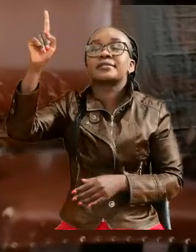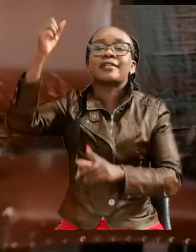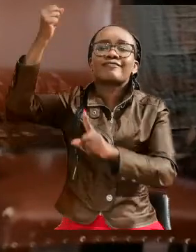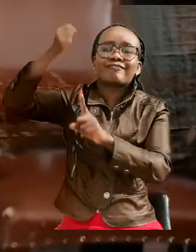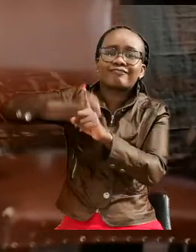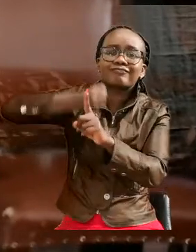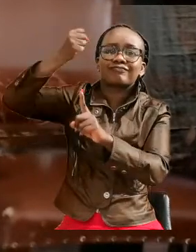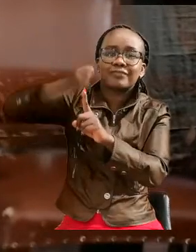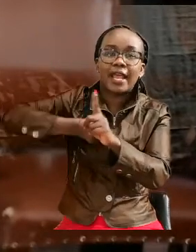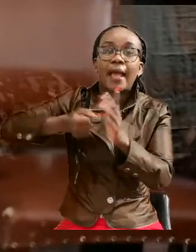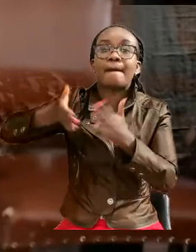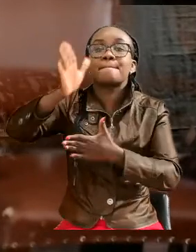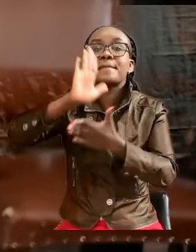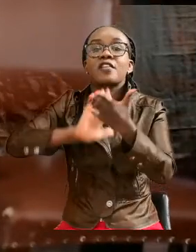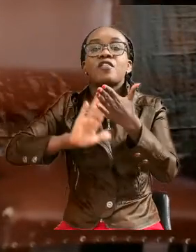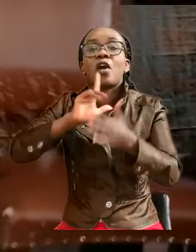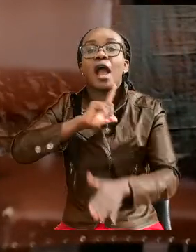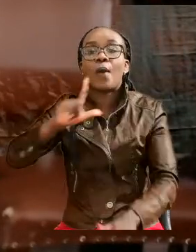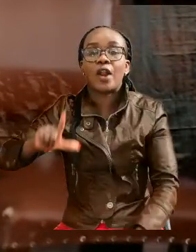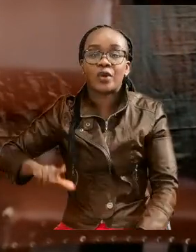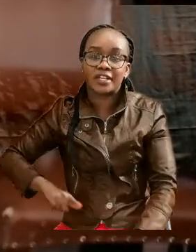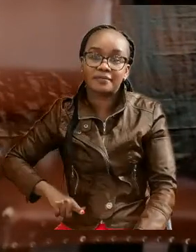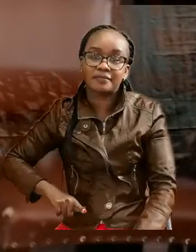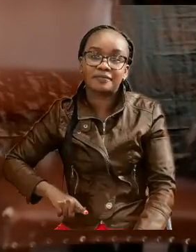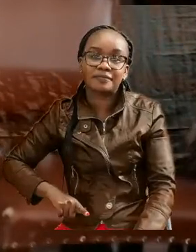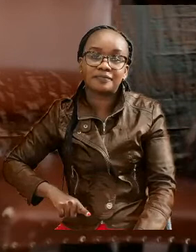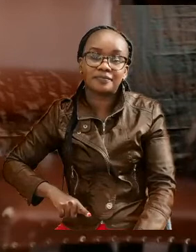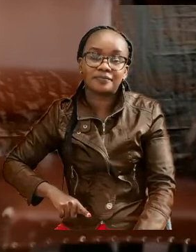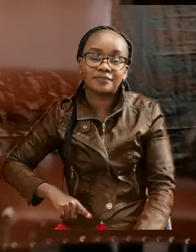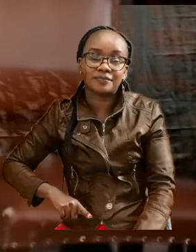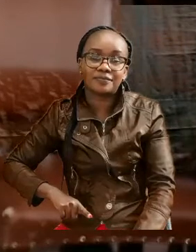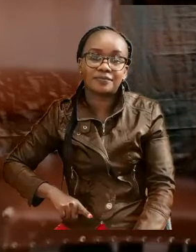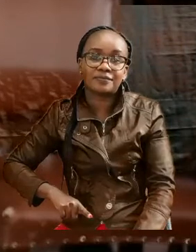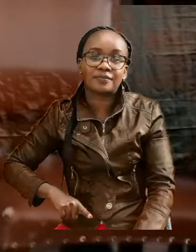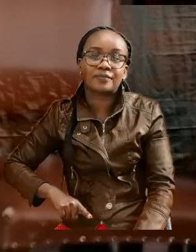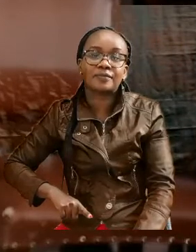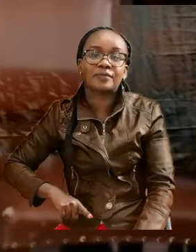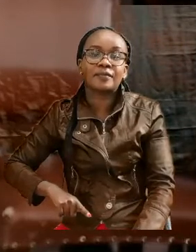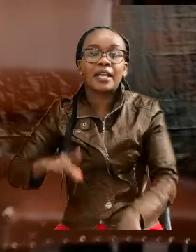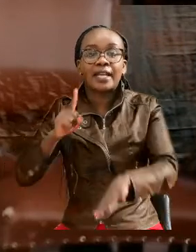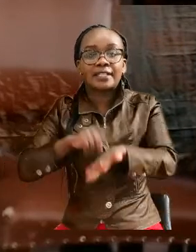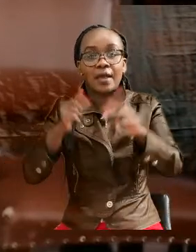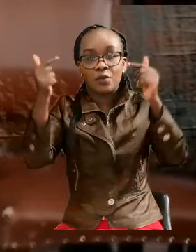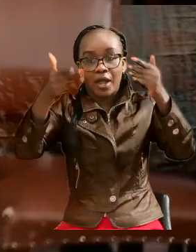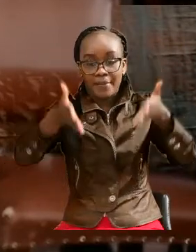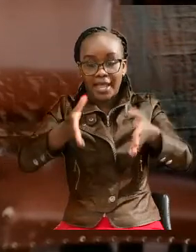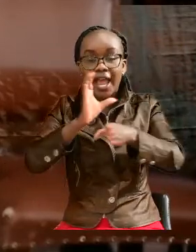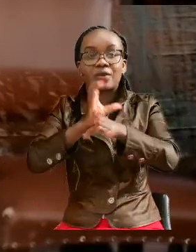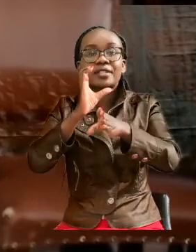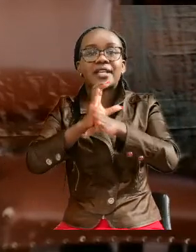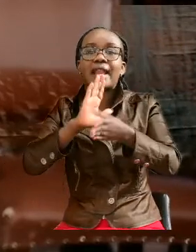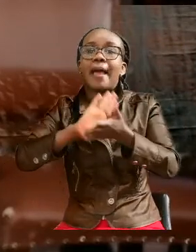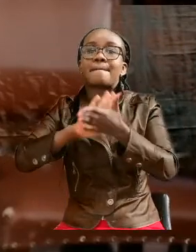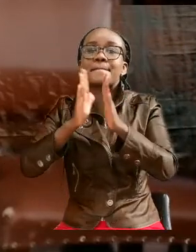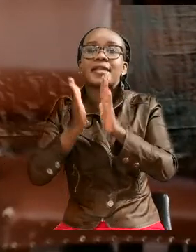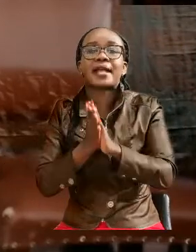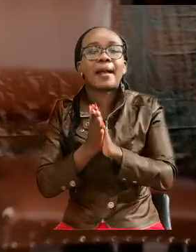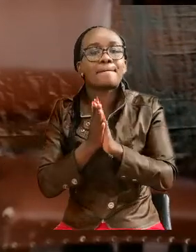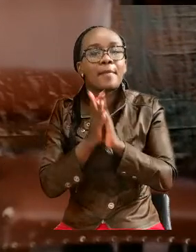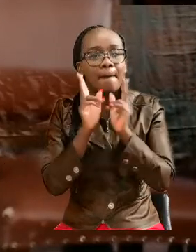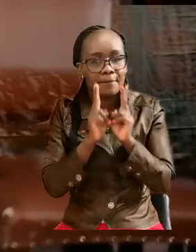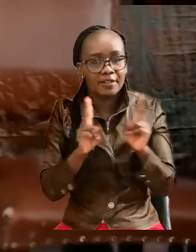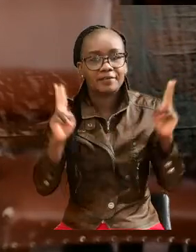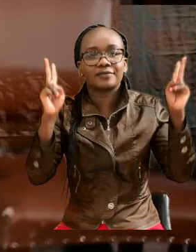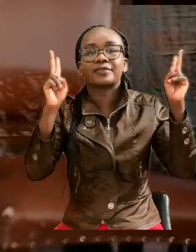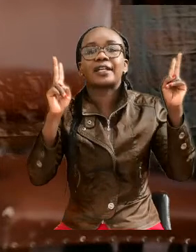advocate before our Lord, isn't it? So when we come to church, we come to be fed with the